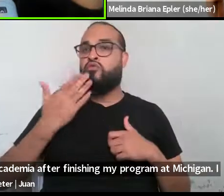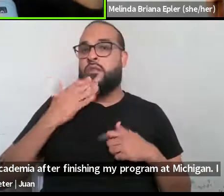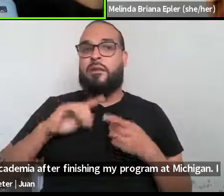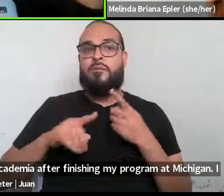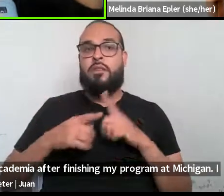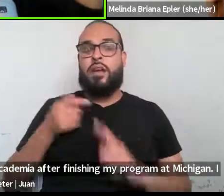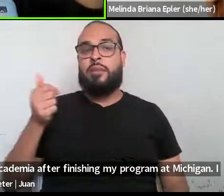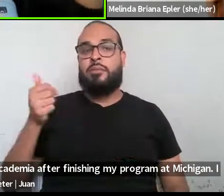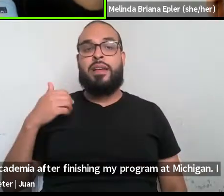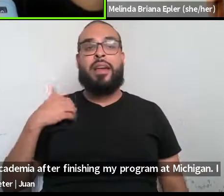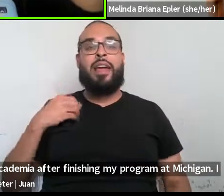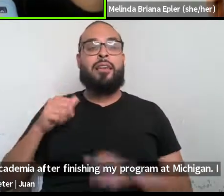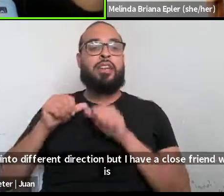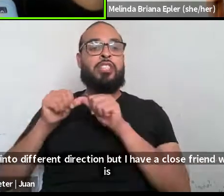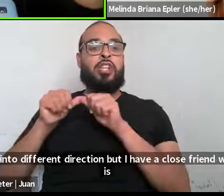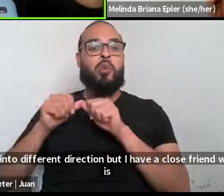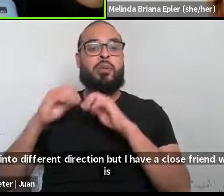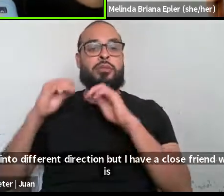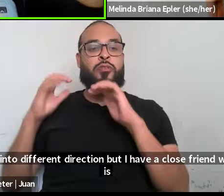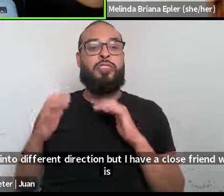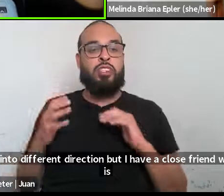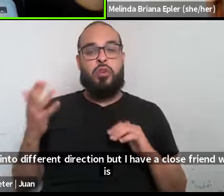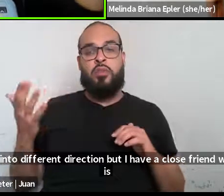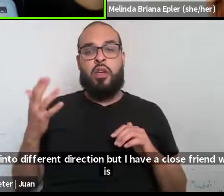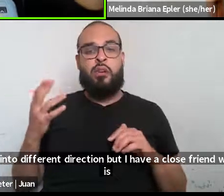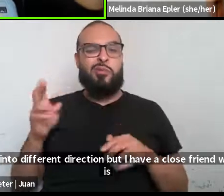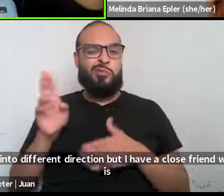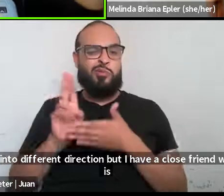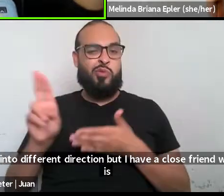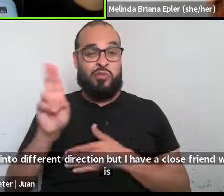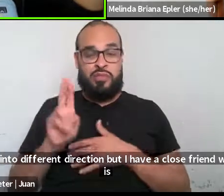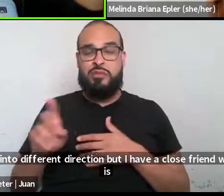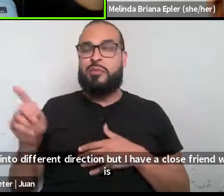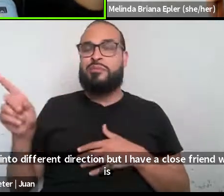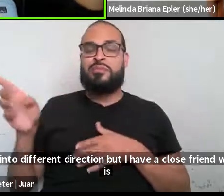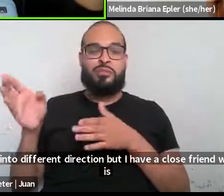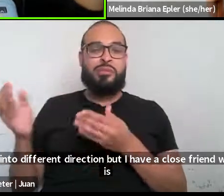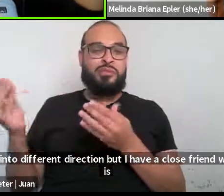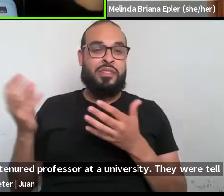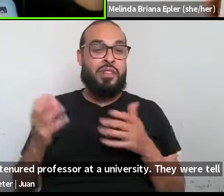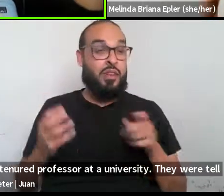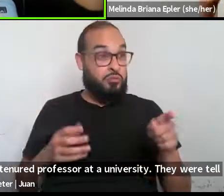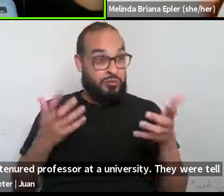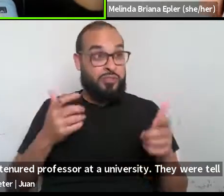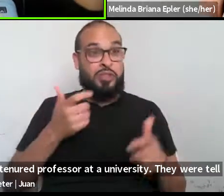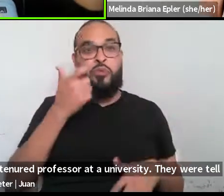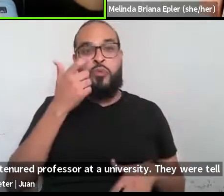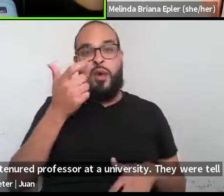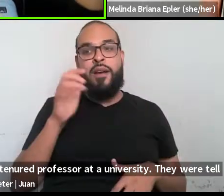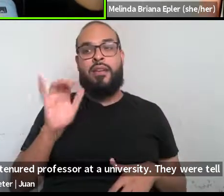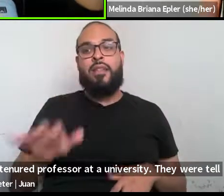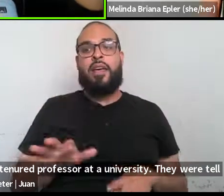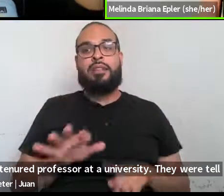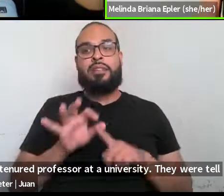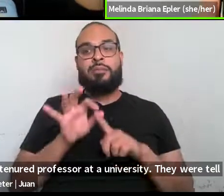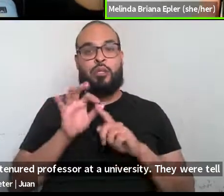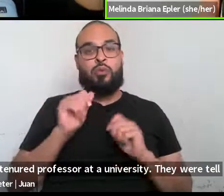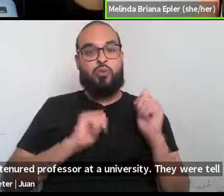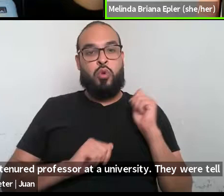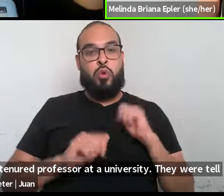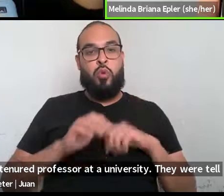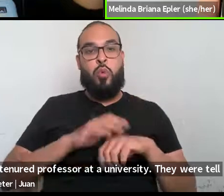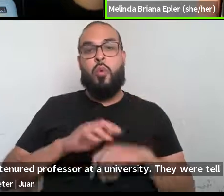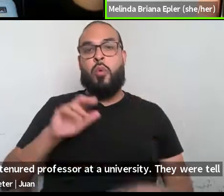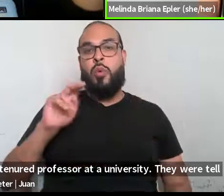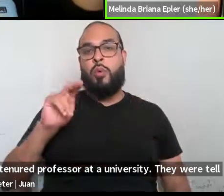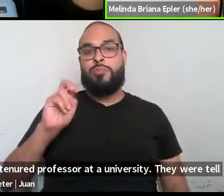university. And they were telling me about it. Melinda, have you seen that special on Netflix, The Chair? Yes, yes,